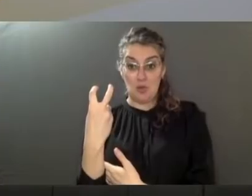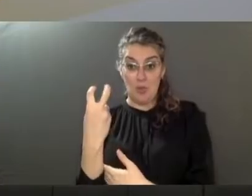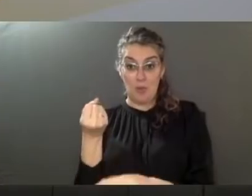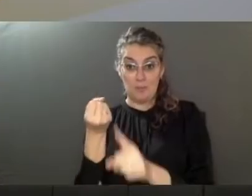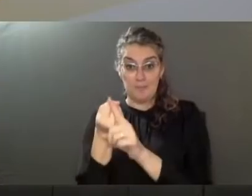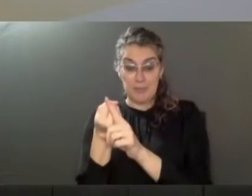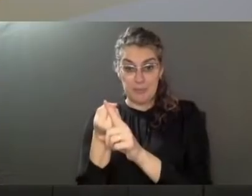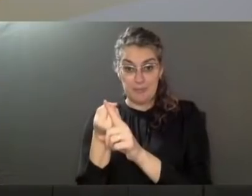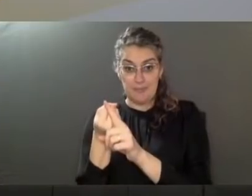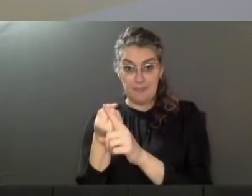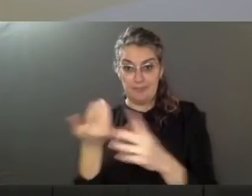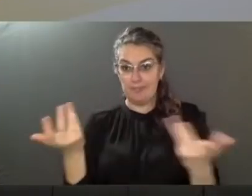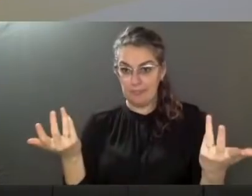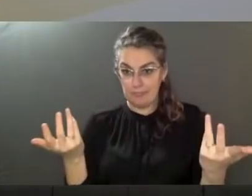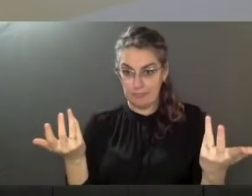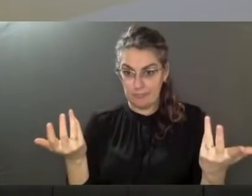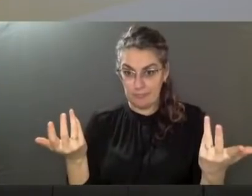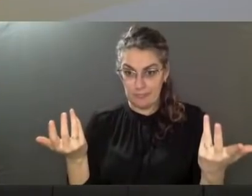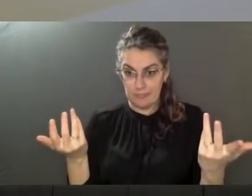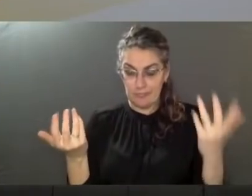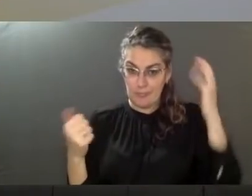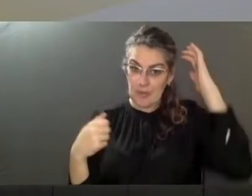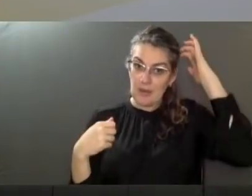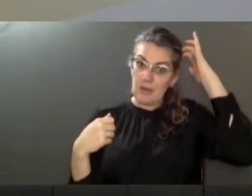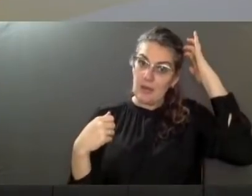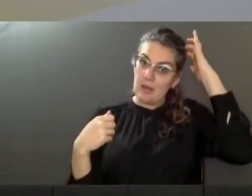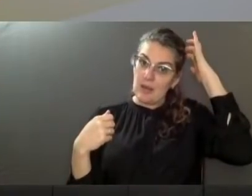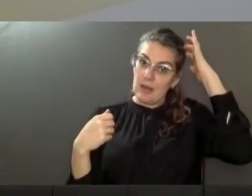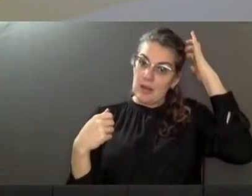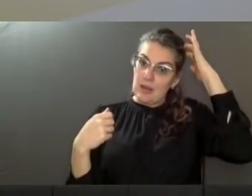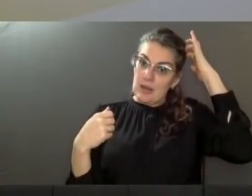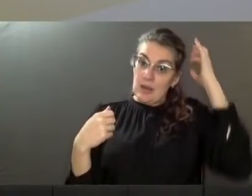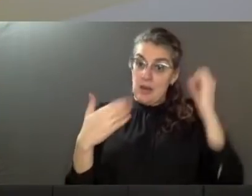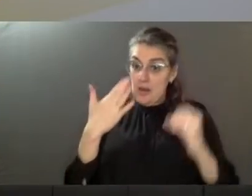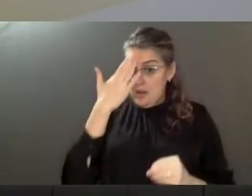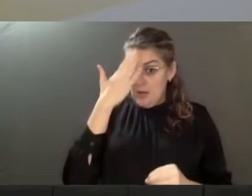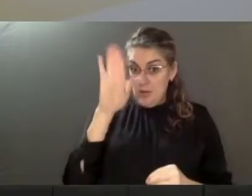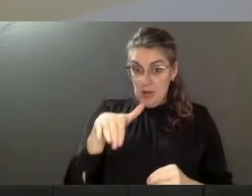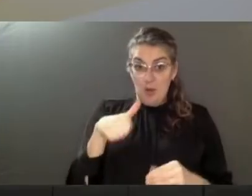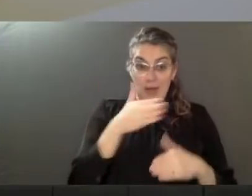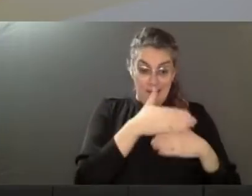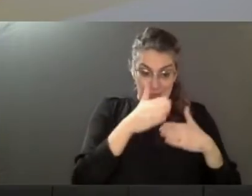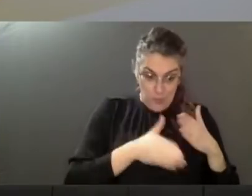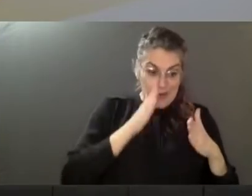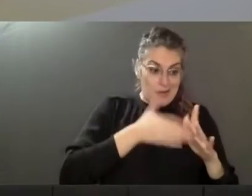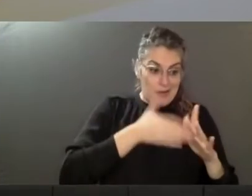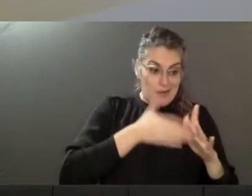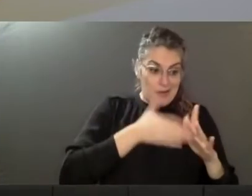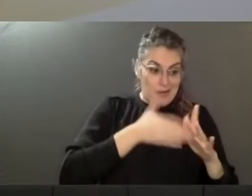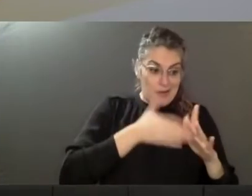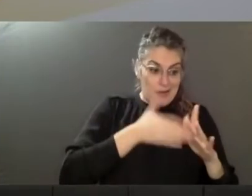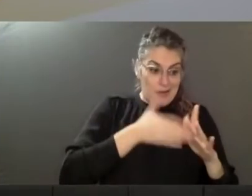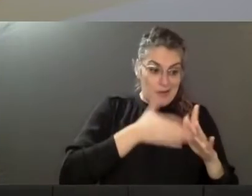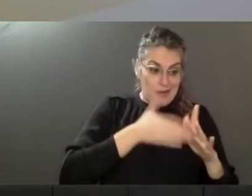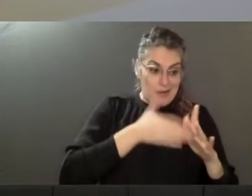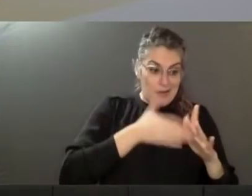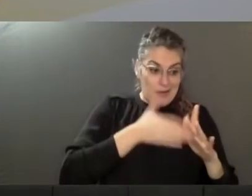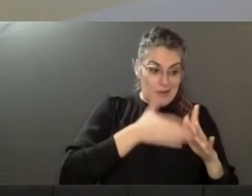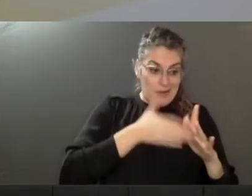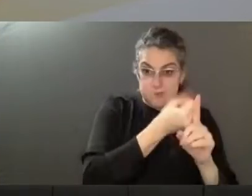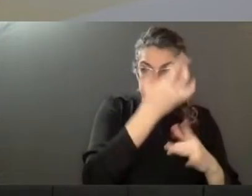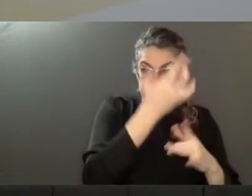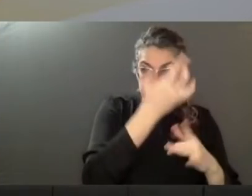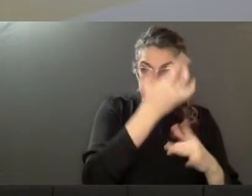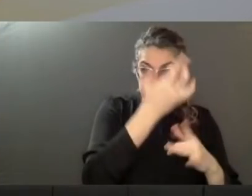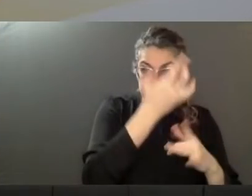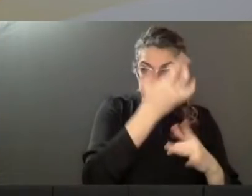it really is something that we know will continue to get cases, and we know there's an interest in